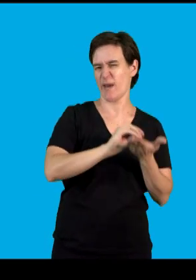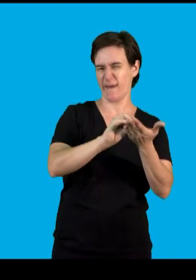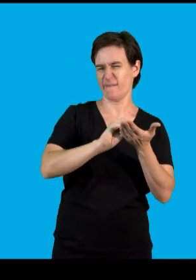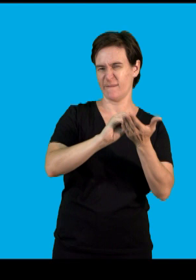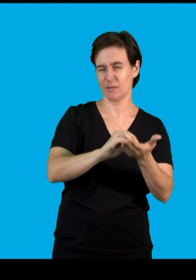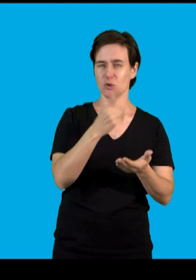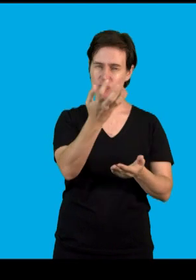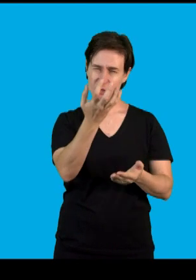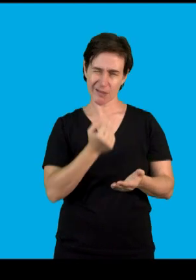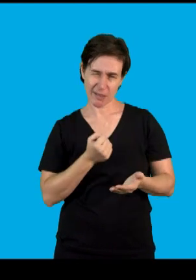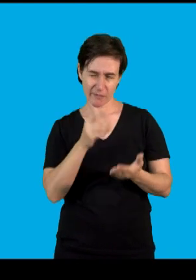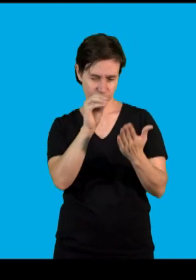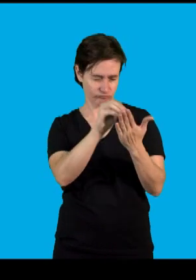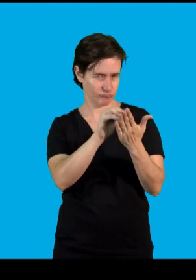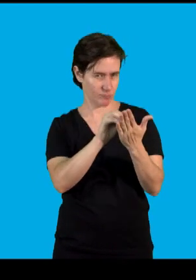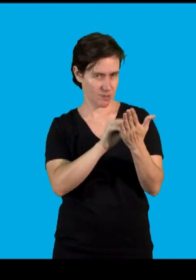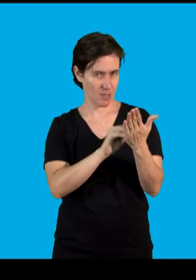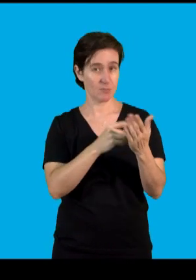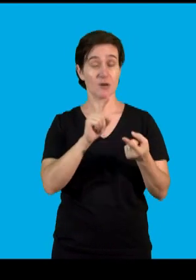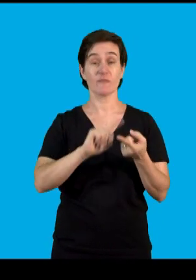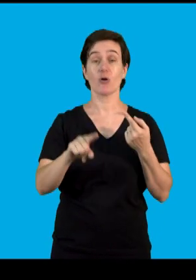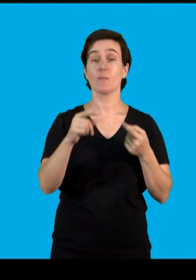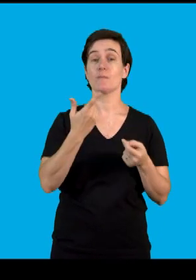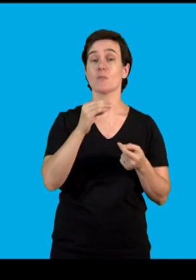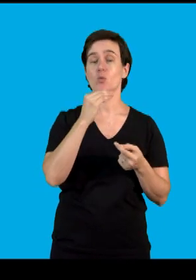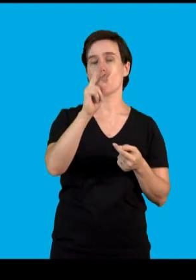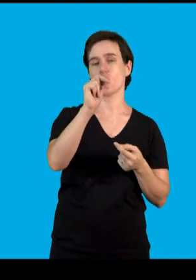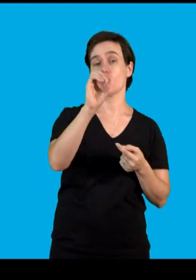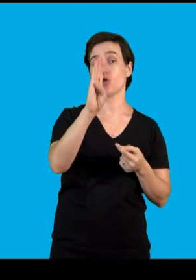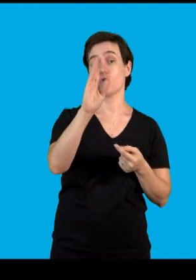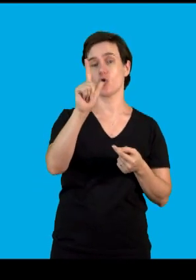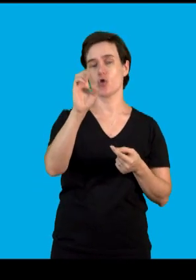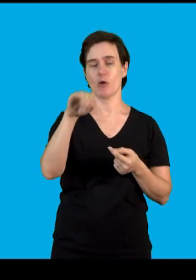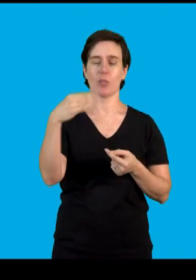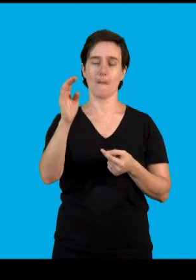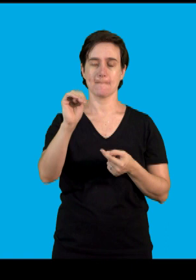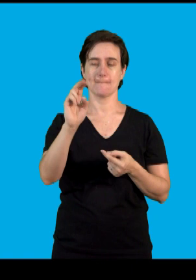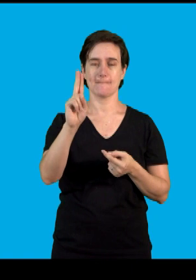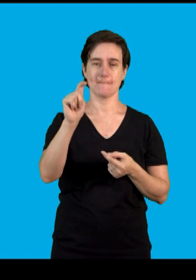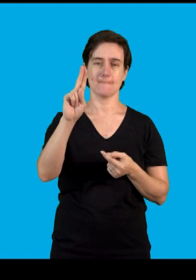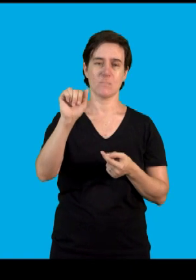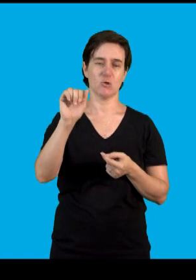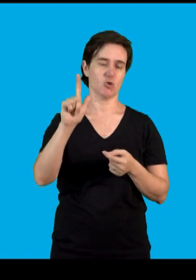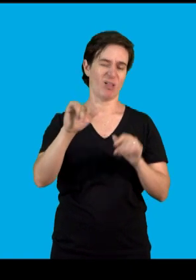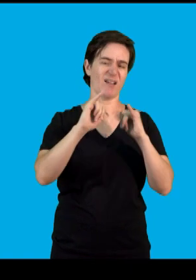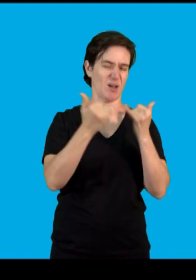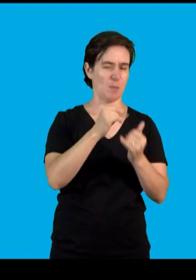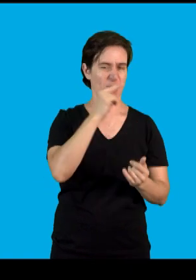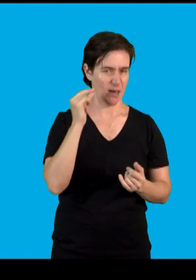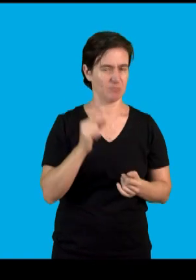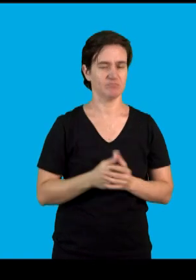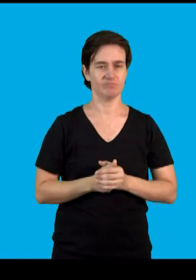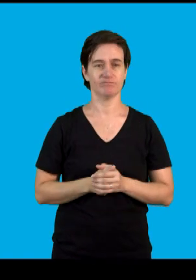and received the statement from Noble Mutual. So now this